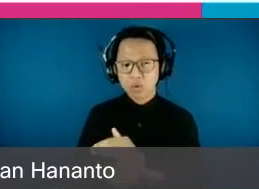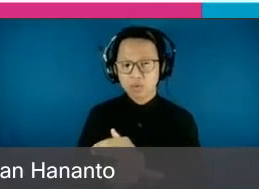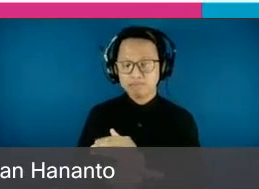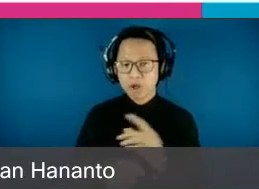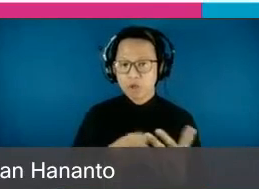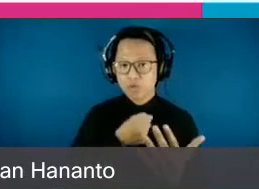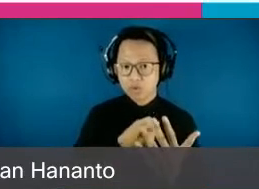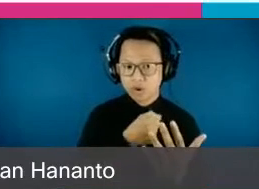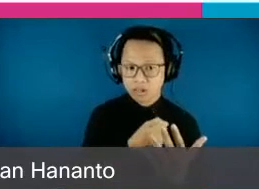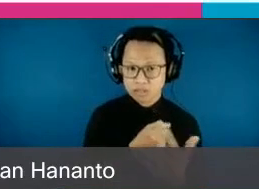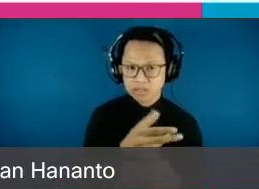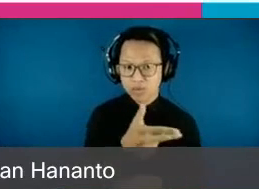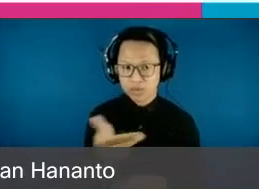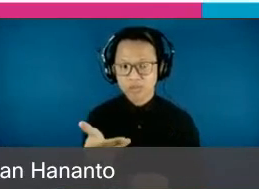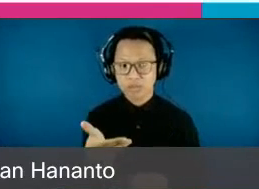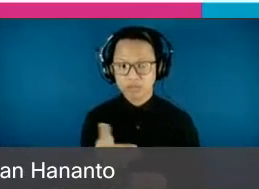Ika. Thank you.